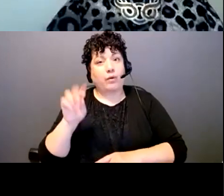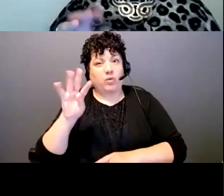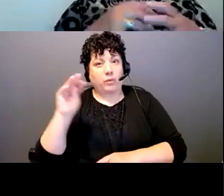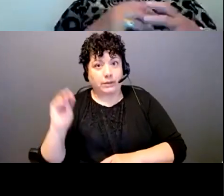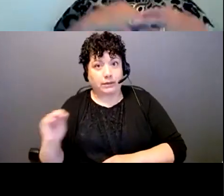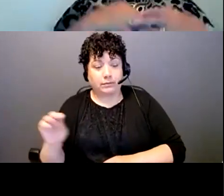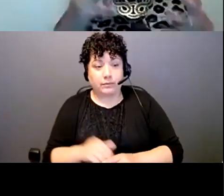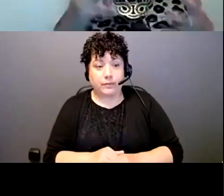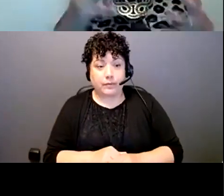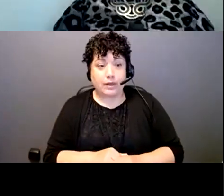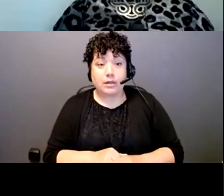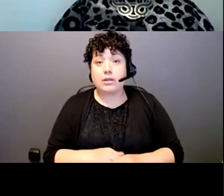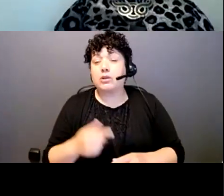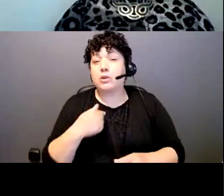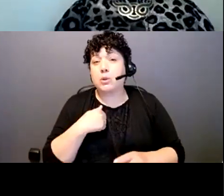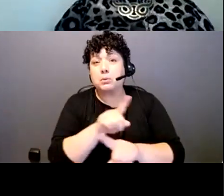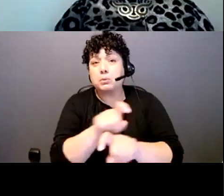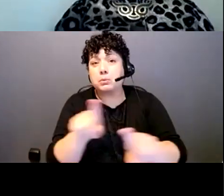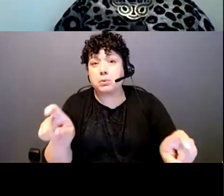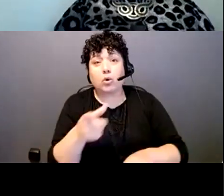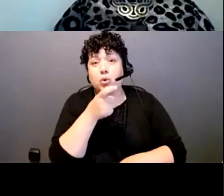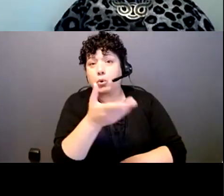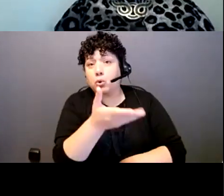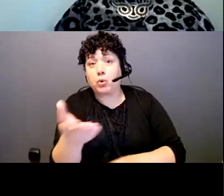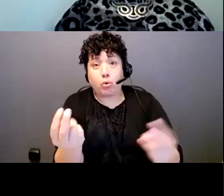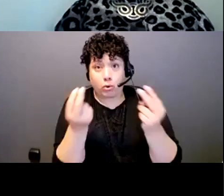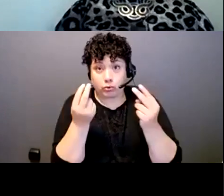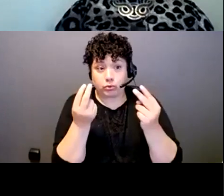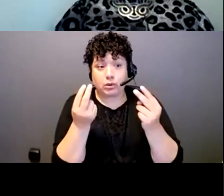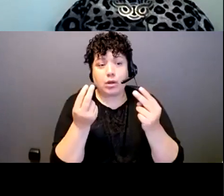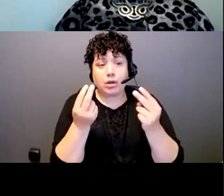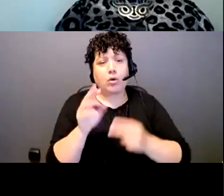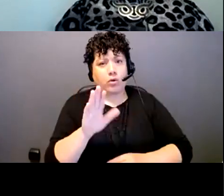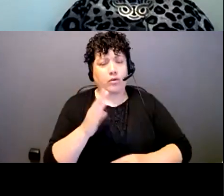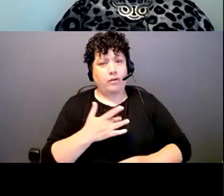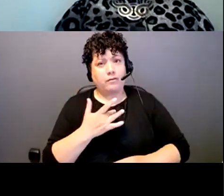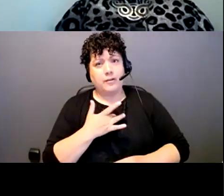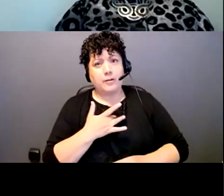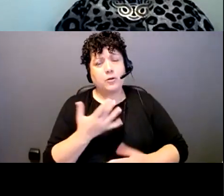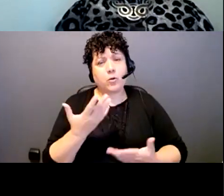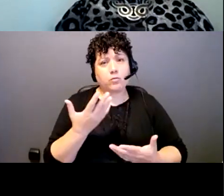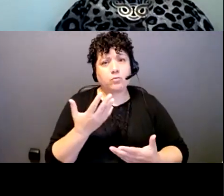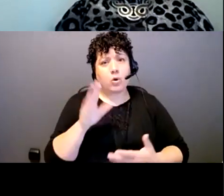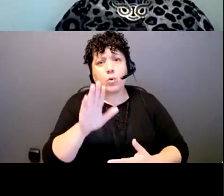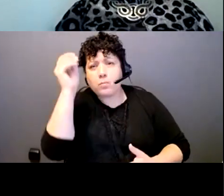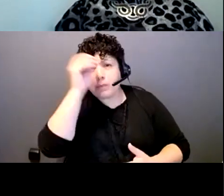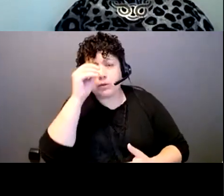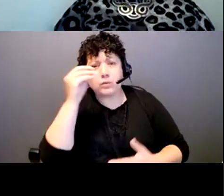So I just want to get a feel from the audience about your views on